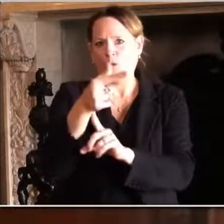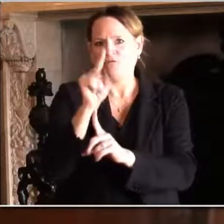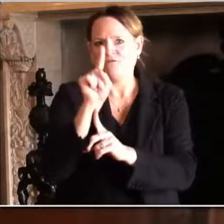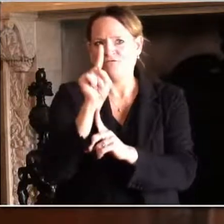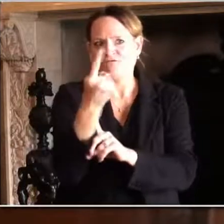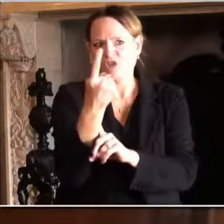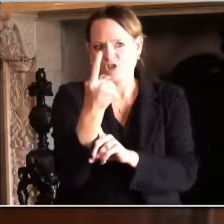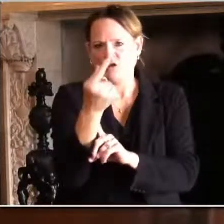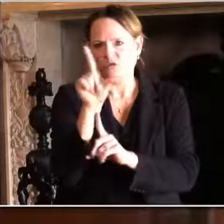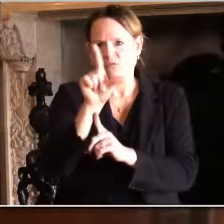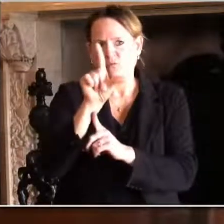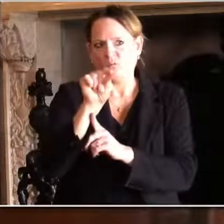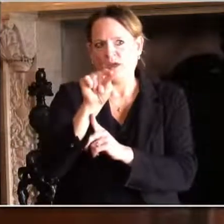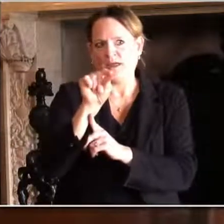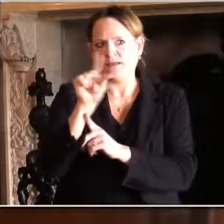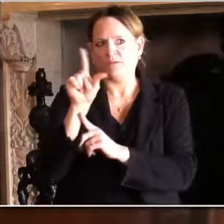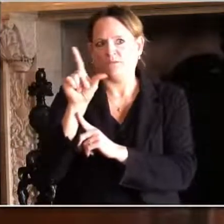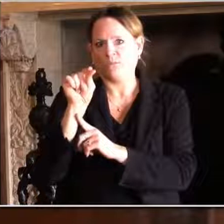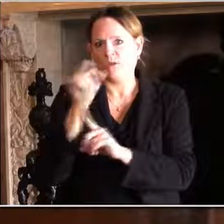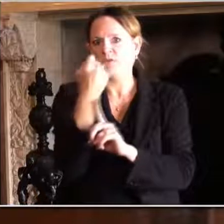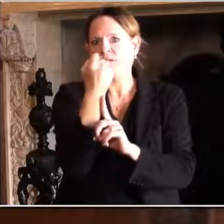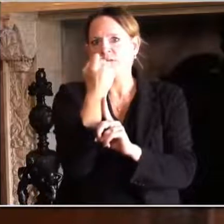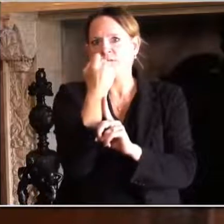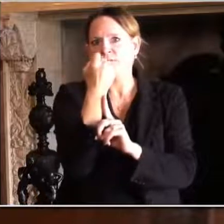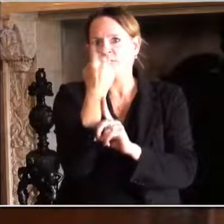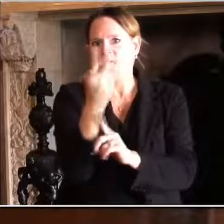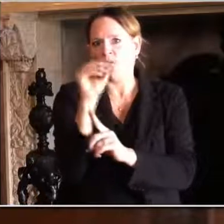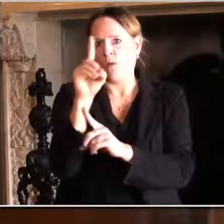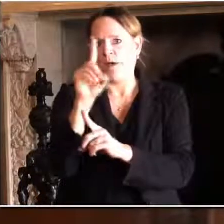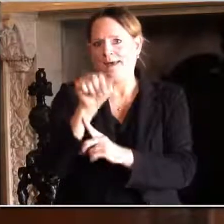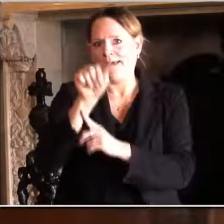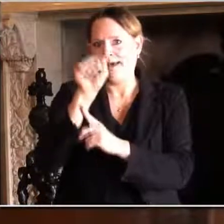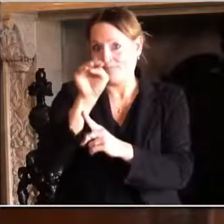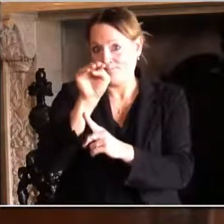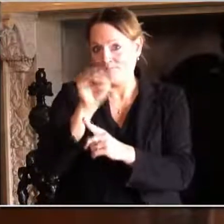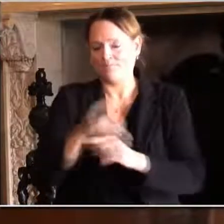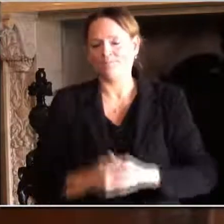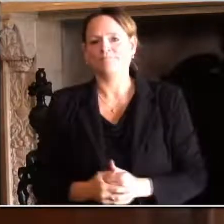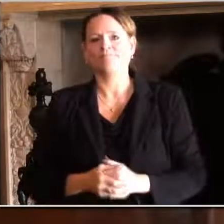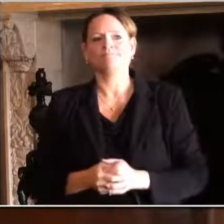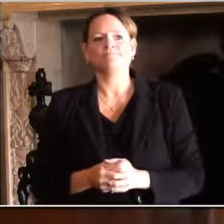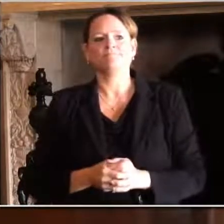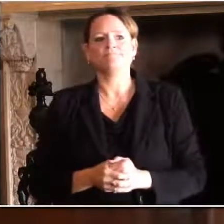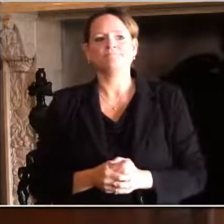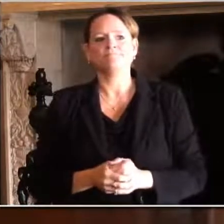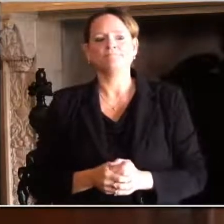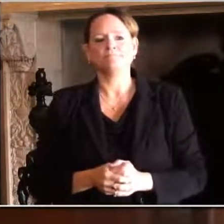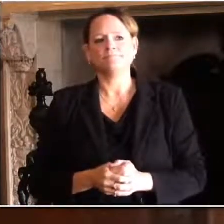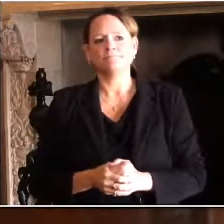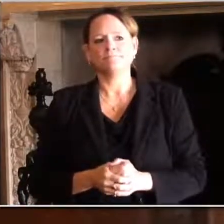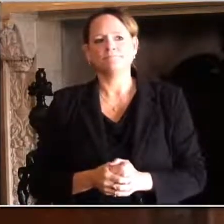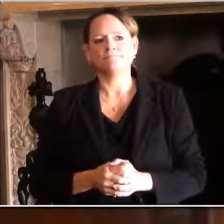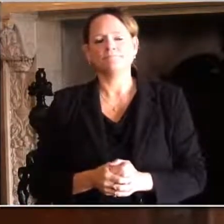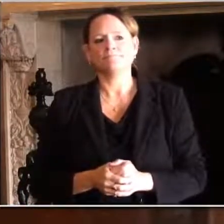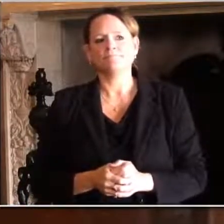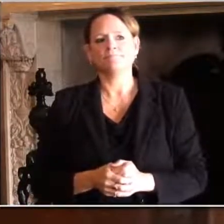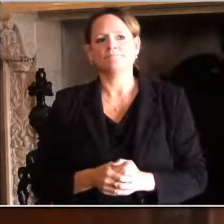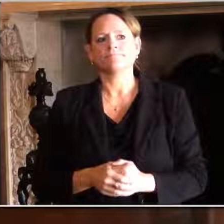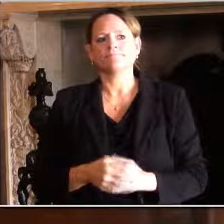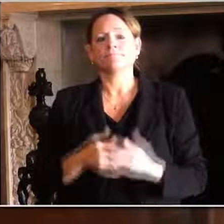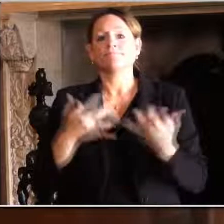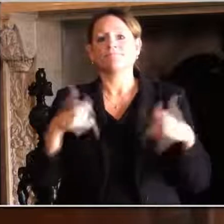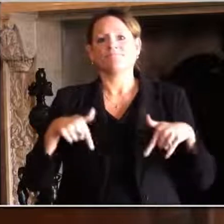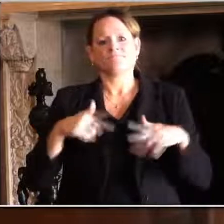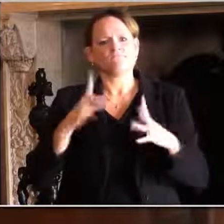enough time to get face coverings if they don't already have them. Although we're facing new and different circumstances than we were a few